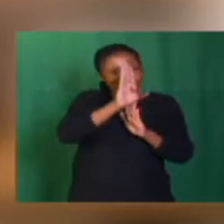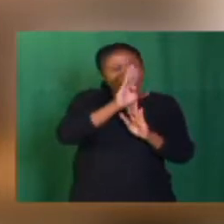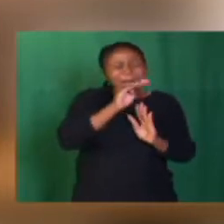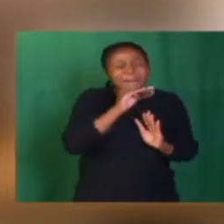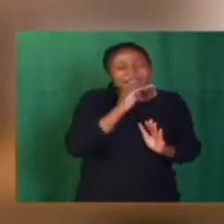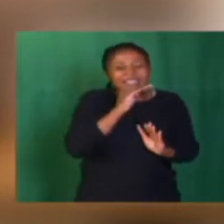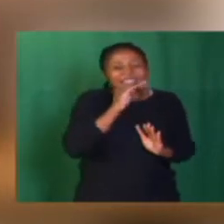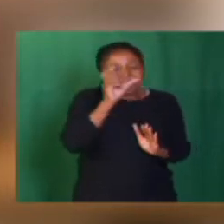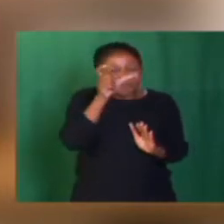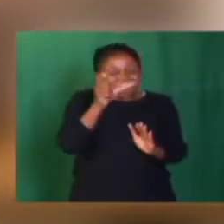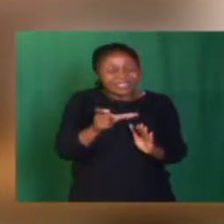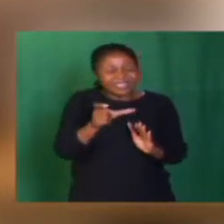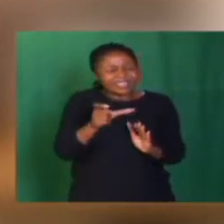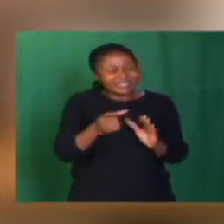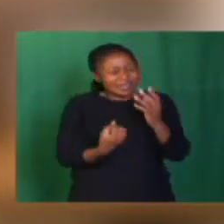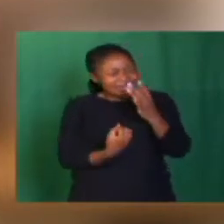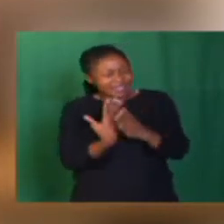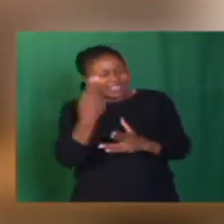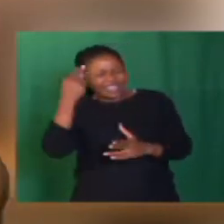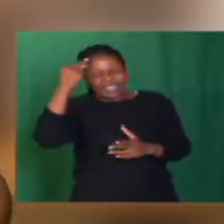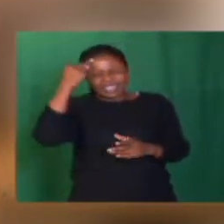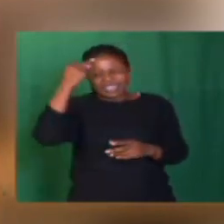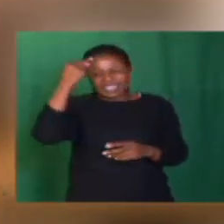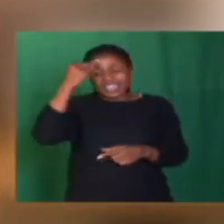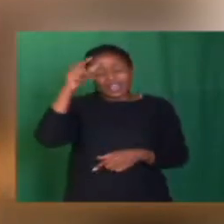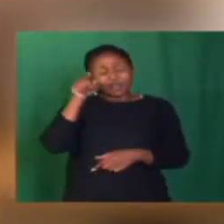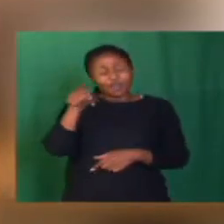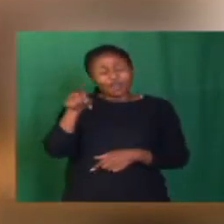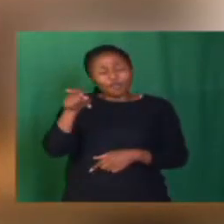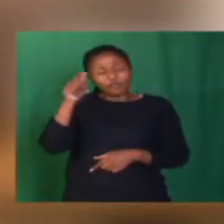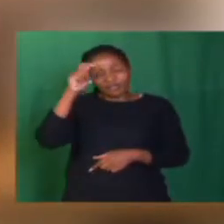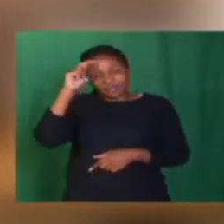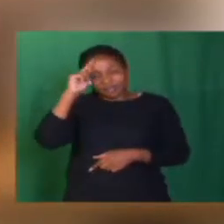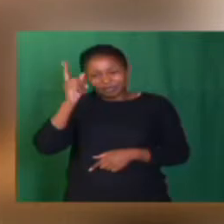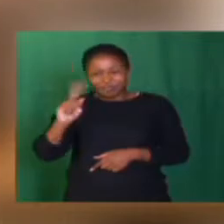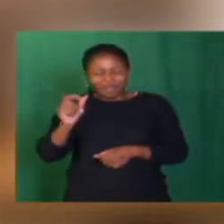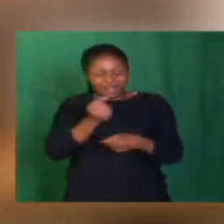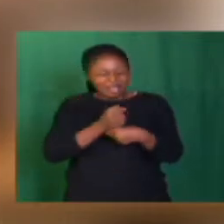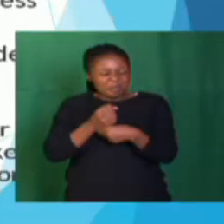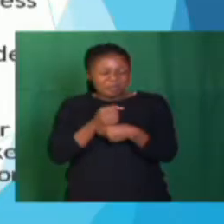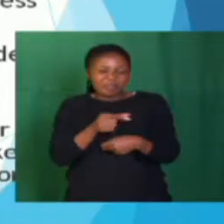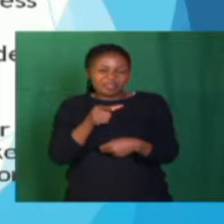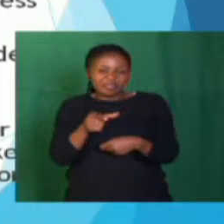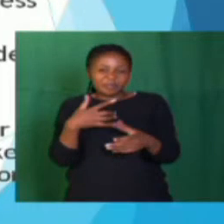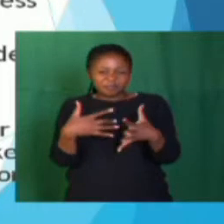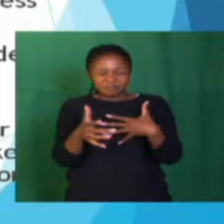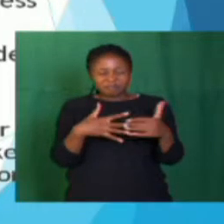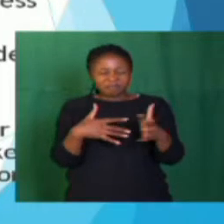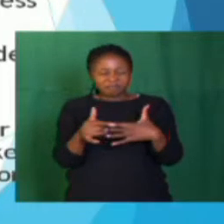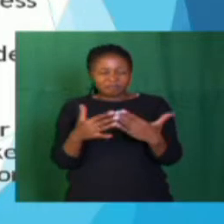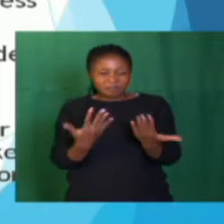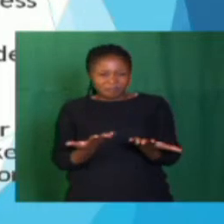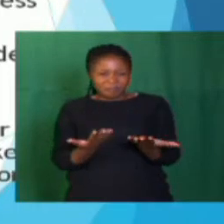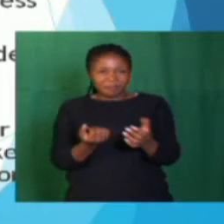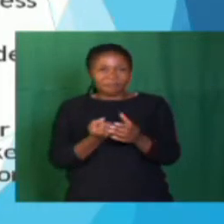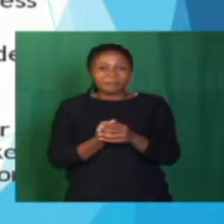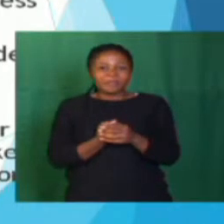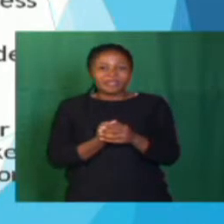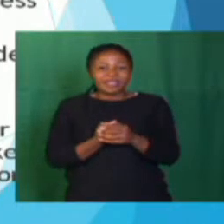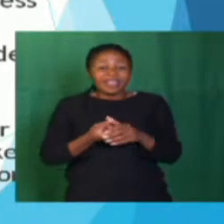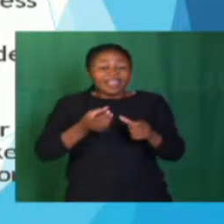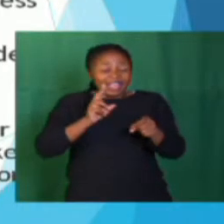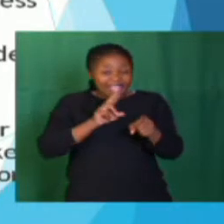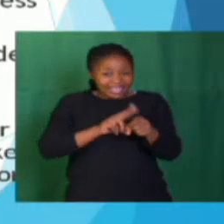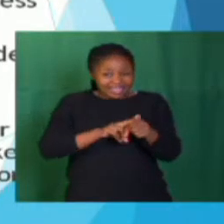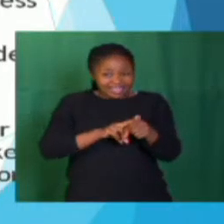actually understand your complete thought about something. Also, you need to be fluent.